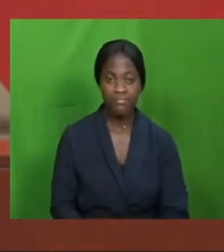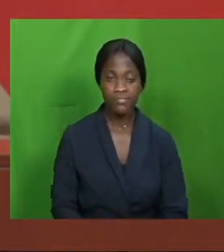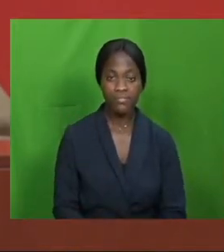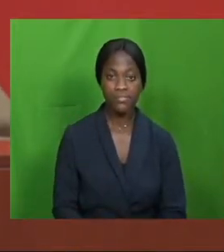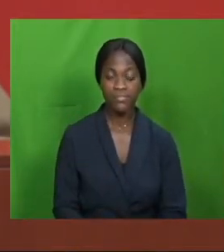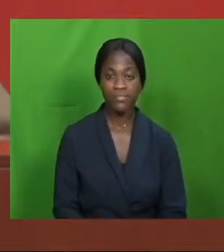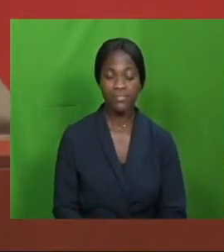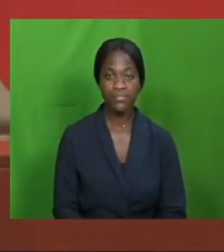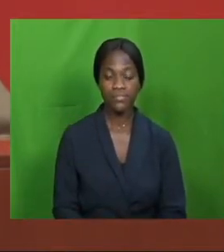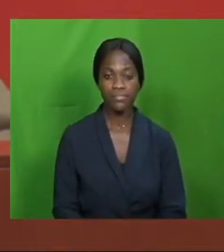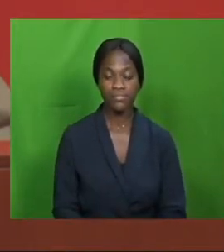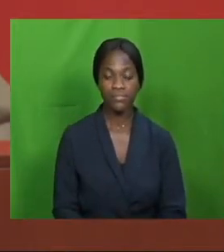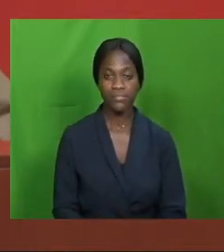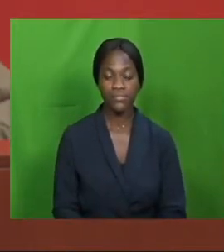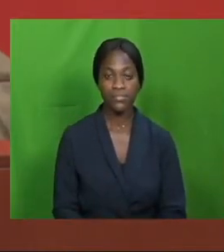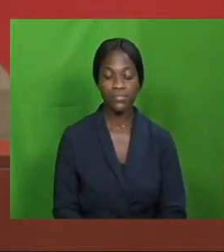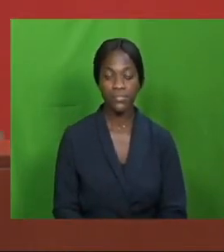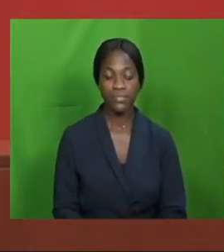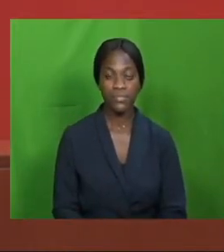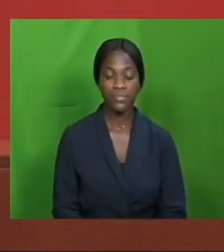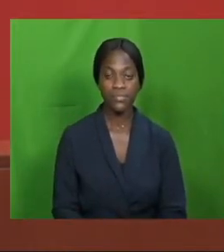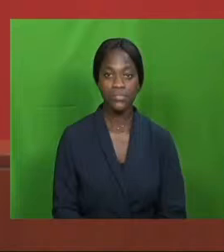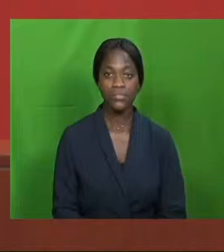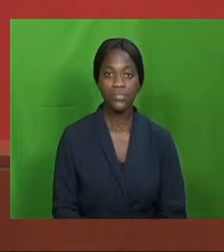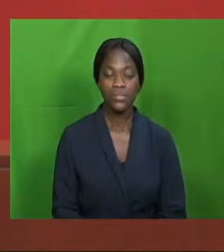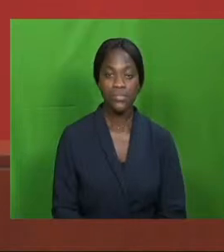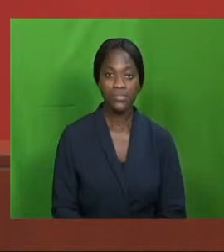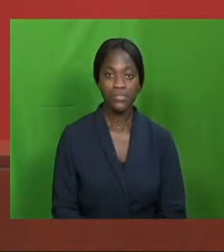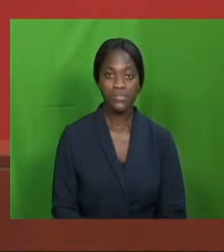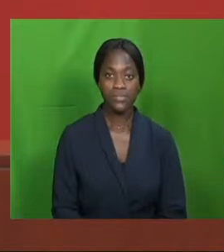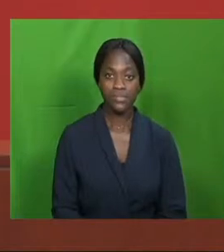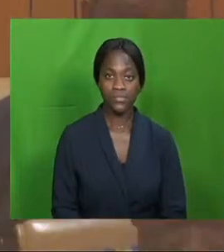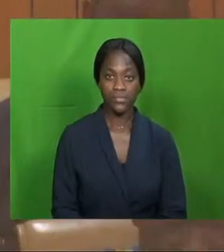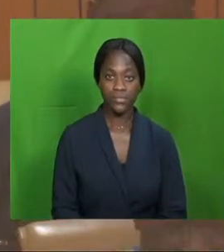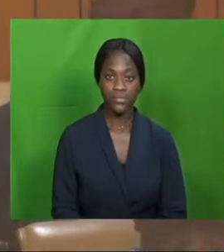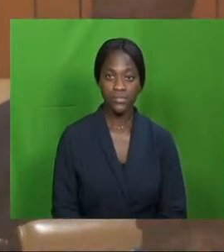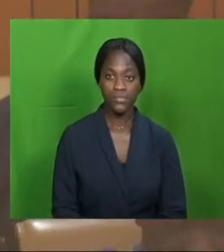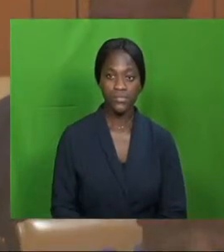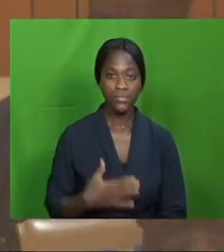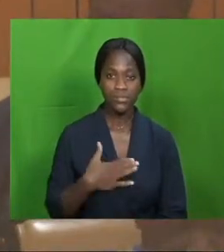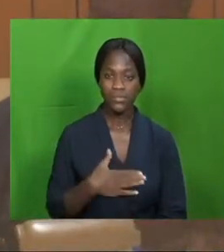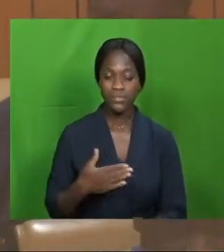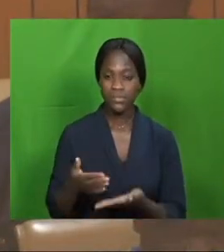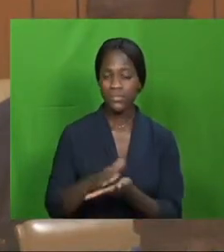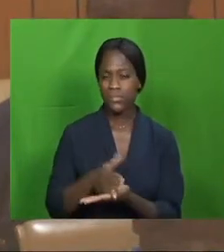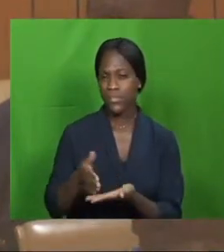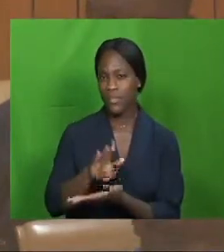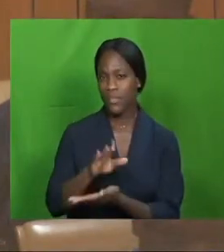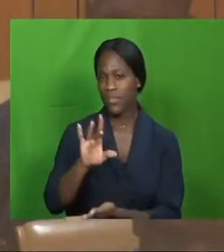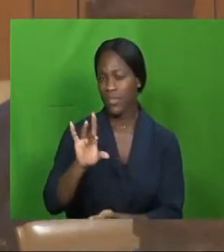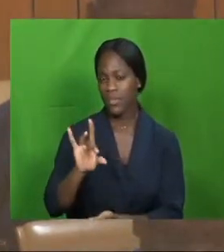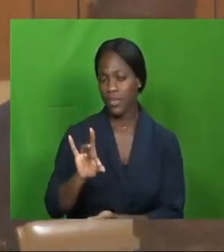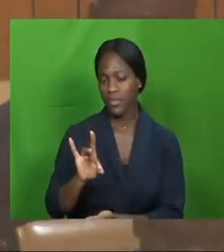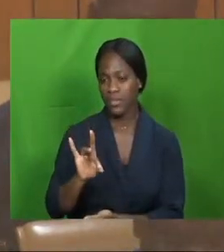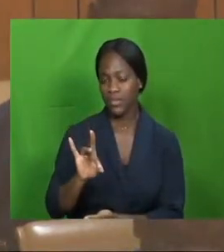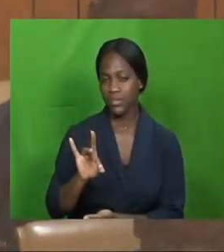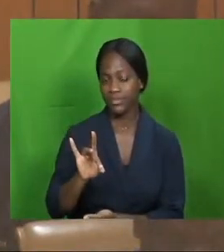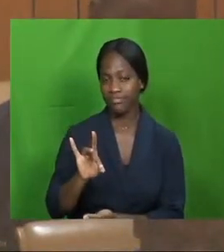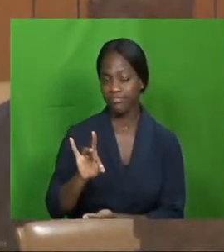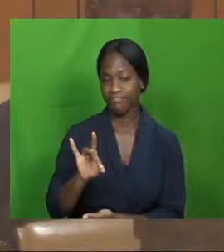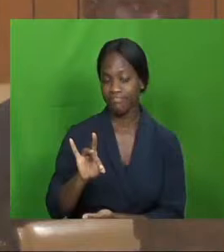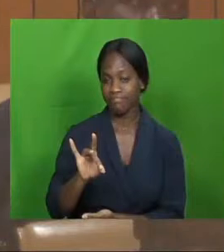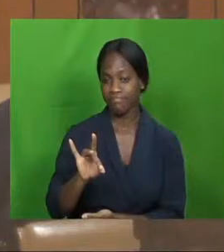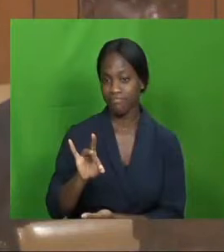Yes, Honorable. Mr. Speaker, page 8. Yes, page 8.